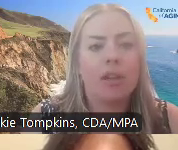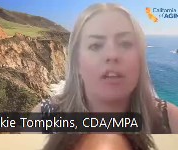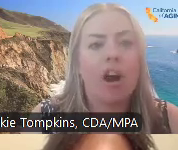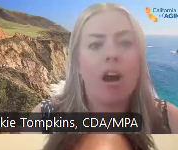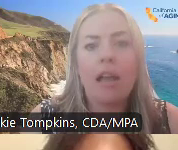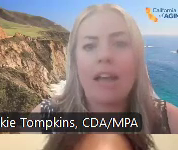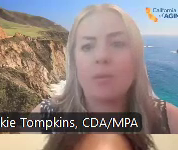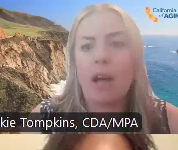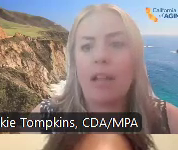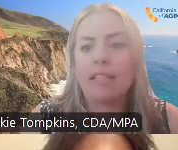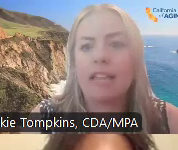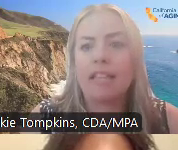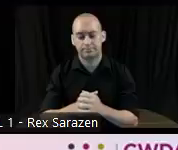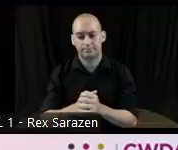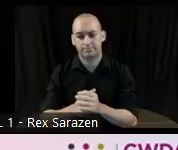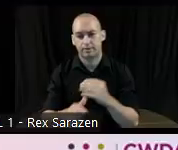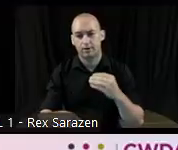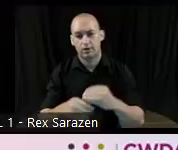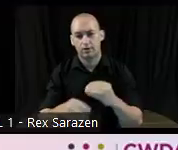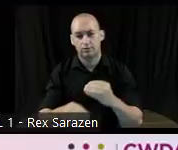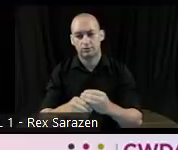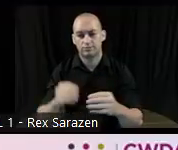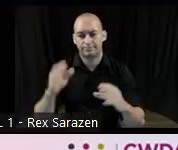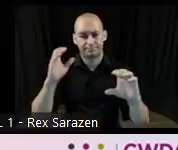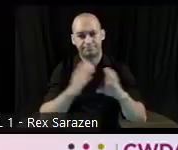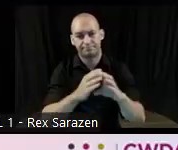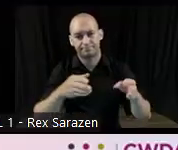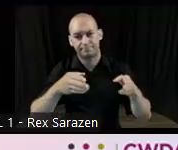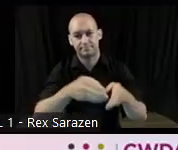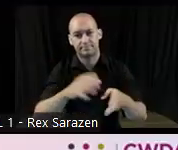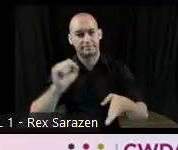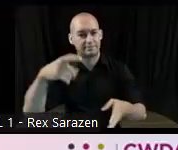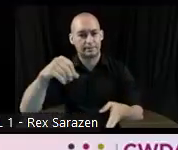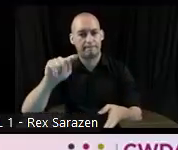others to join the call as well as get the spotlighting going.